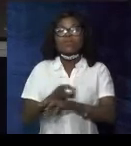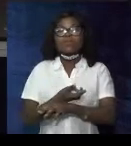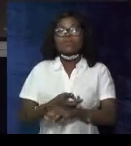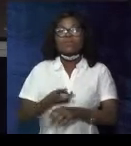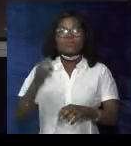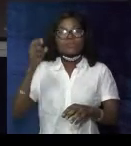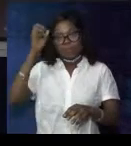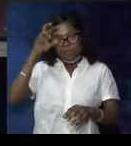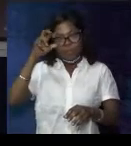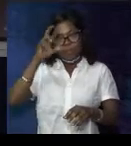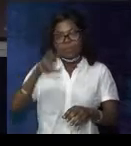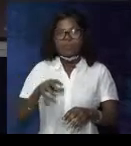be a practical class and not a calculation class. Before we begin, we will review